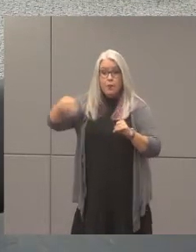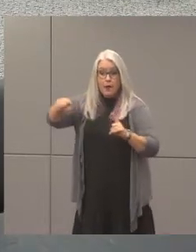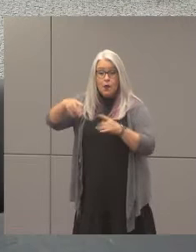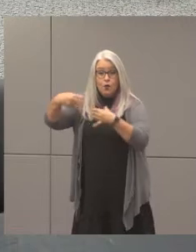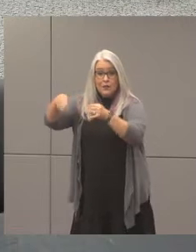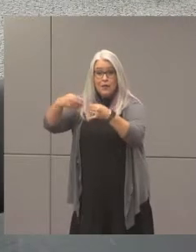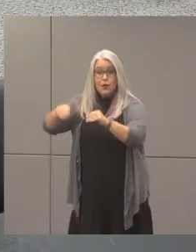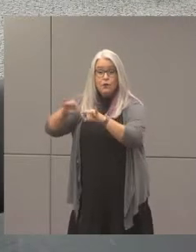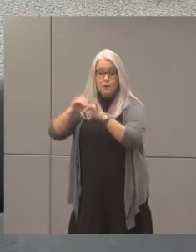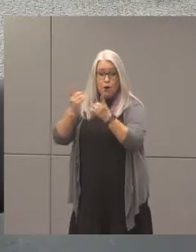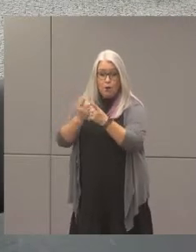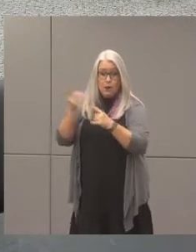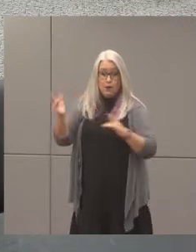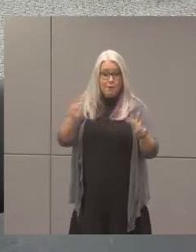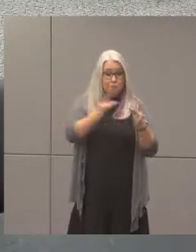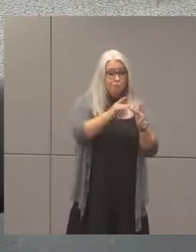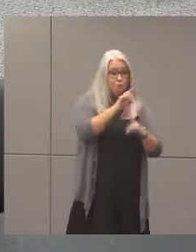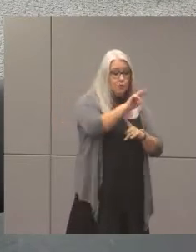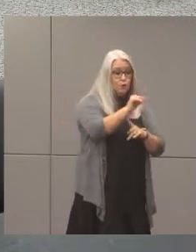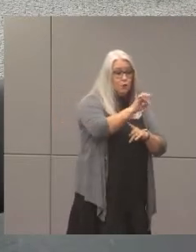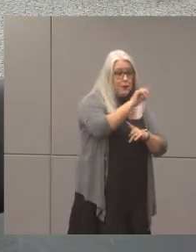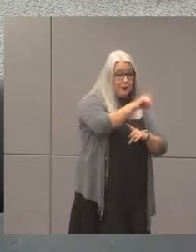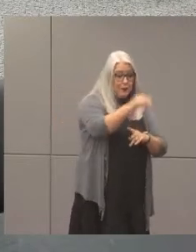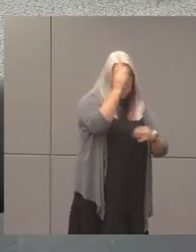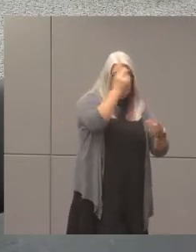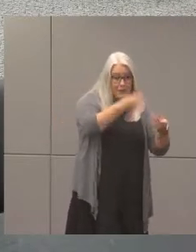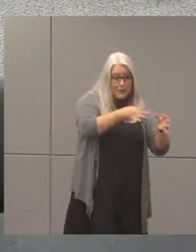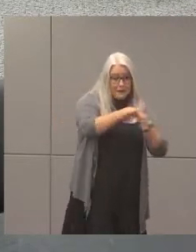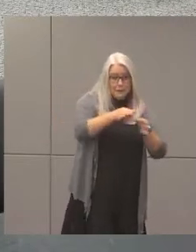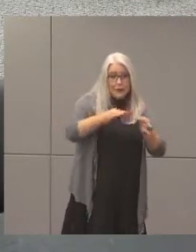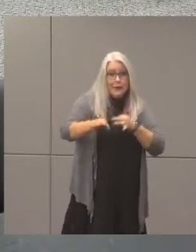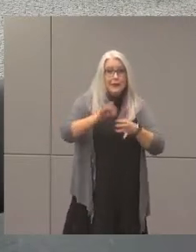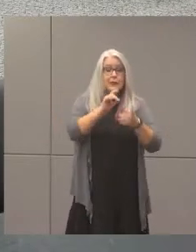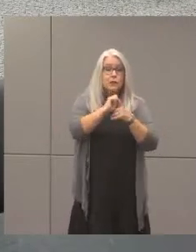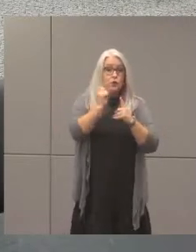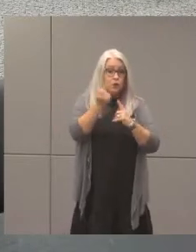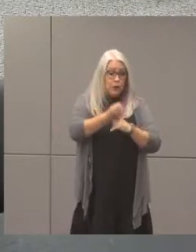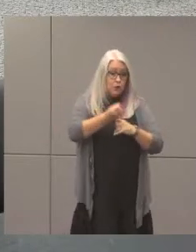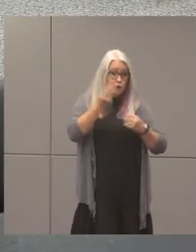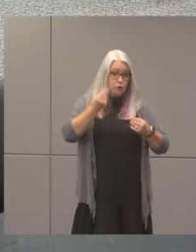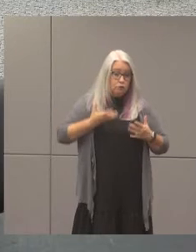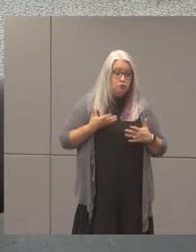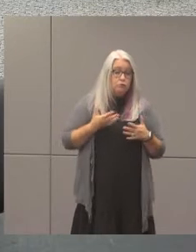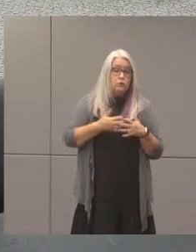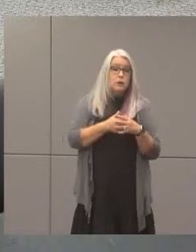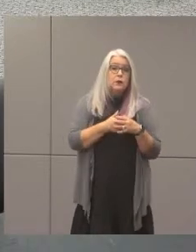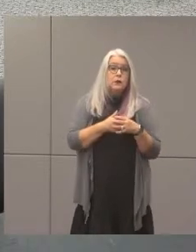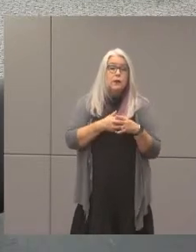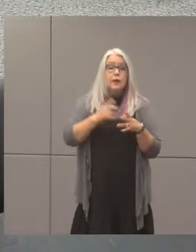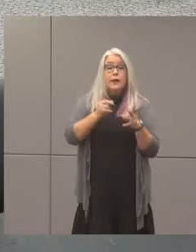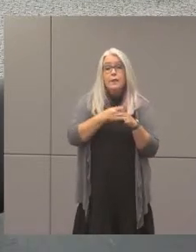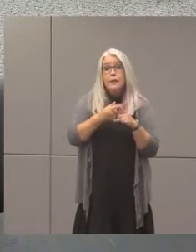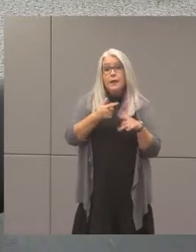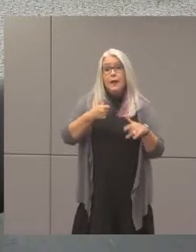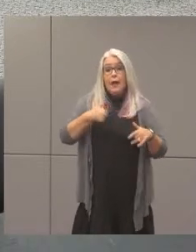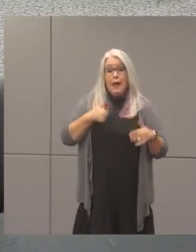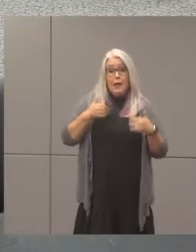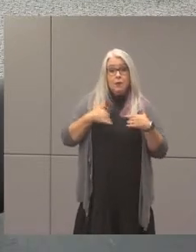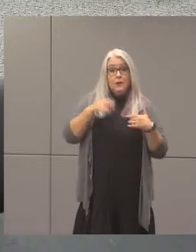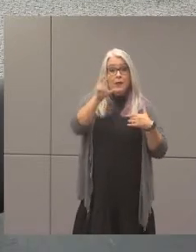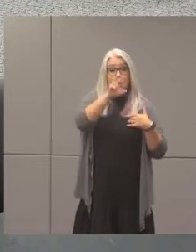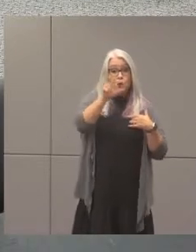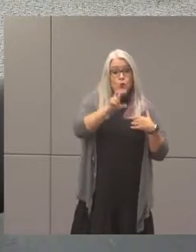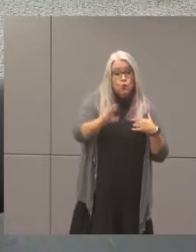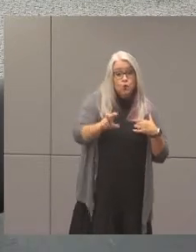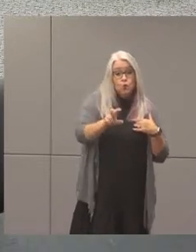department, was told the situation, and then I was on a call, a Zoom call. It wasn't on the